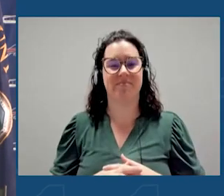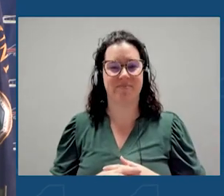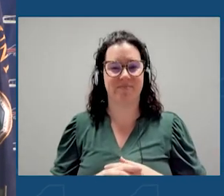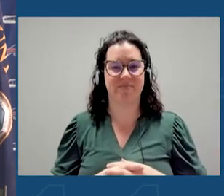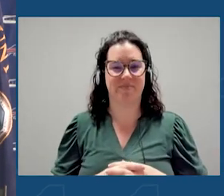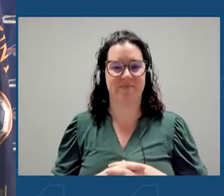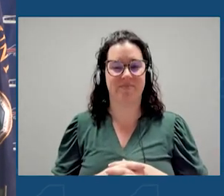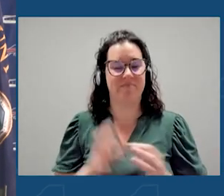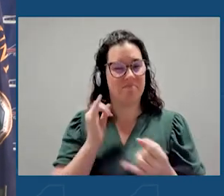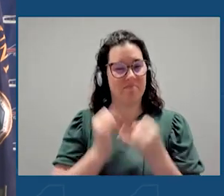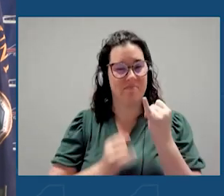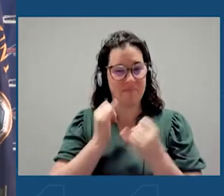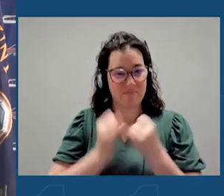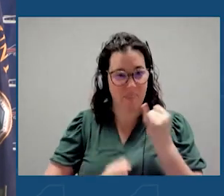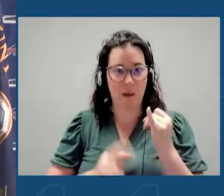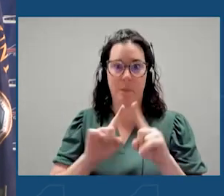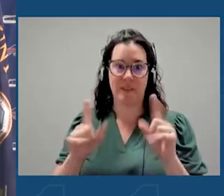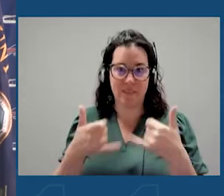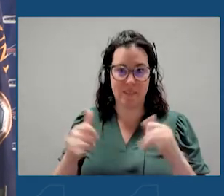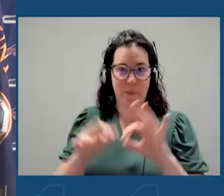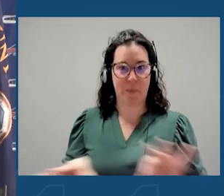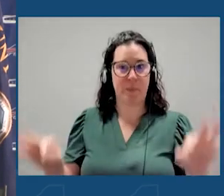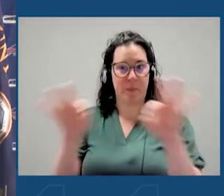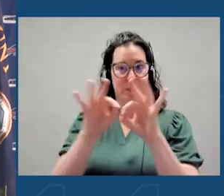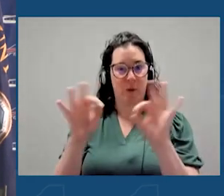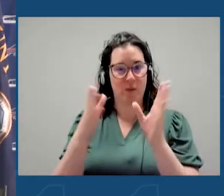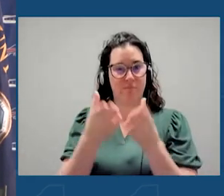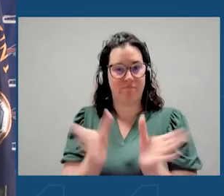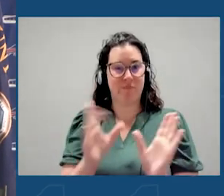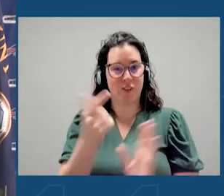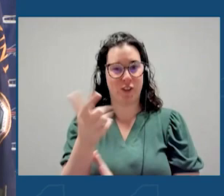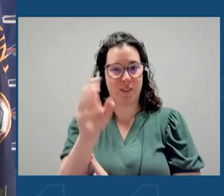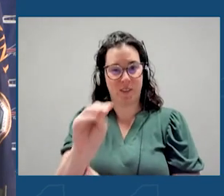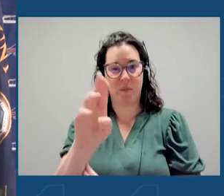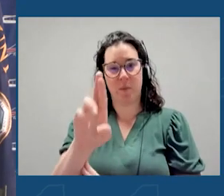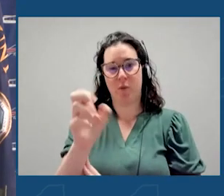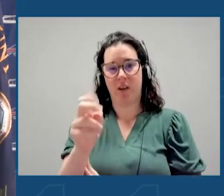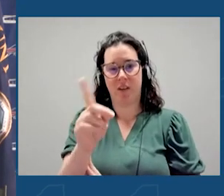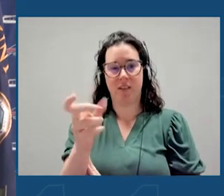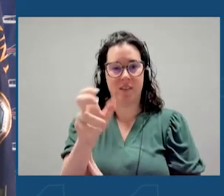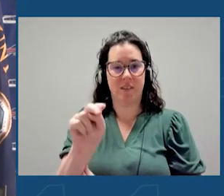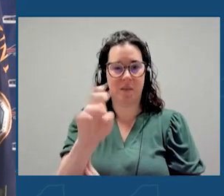And last but not least, Bills General Manager, Brandon Beane.